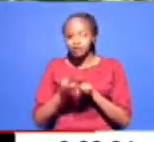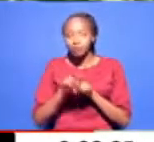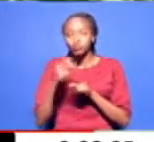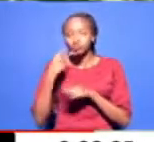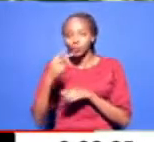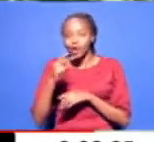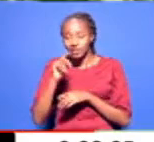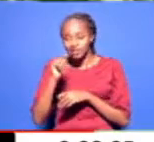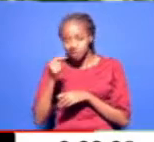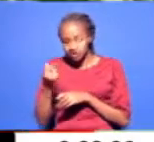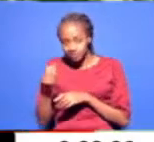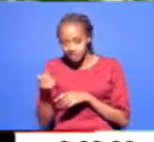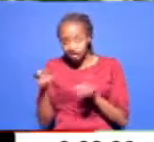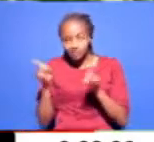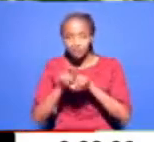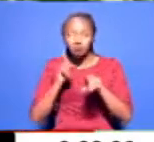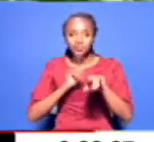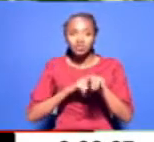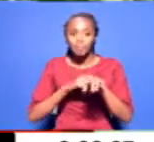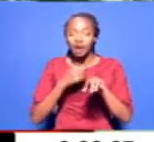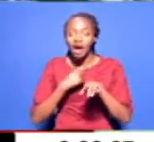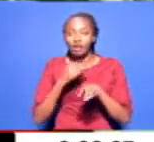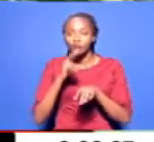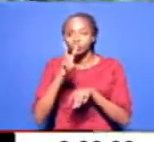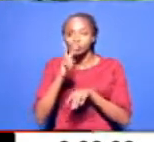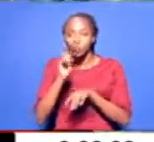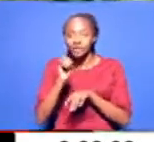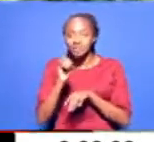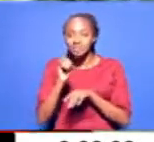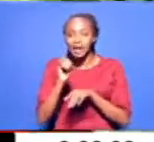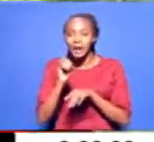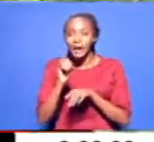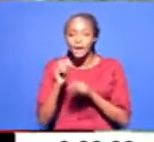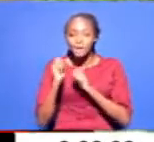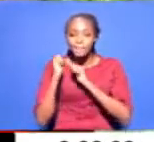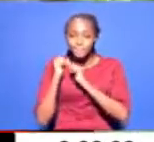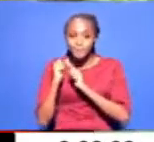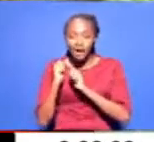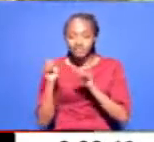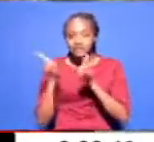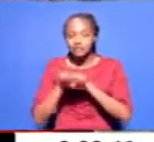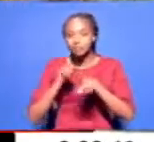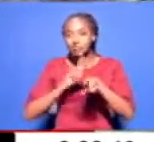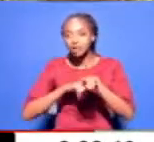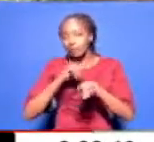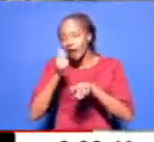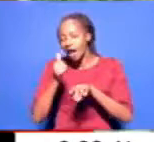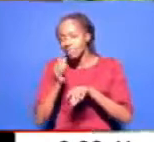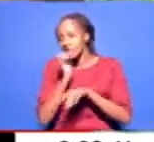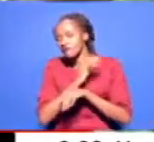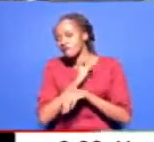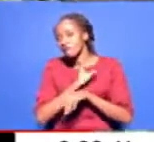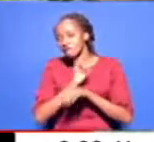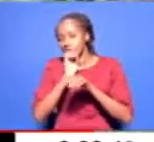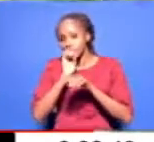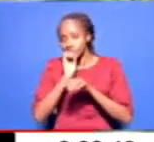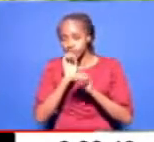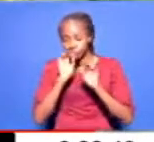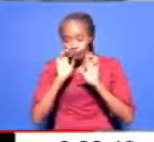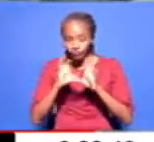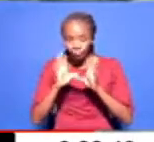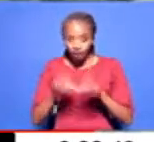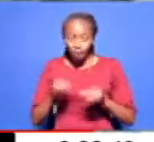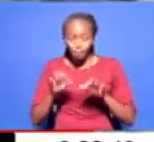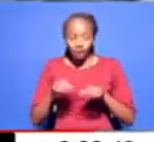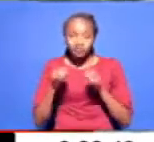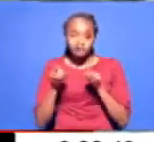purchase of subsidized fertilizer at 20 bags per farmer, a move that has seen some farmers protest due to lack of the commodity. And